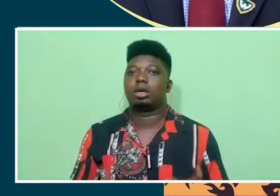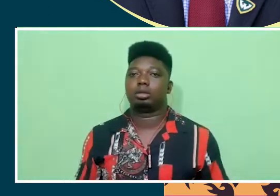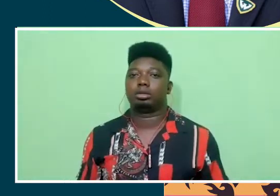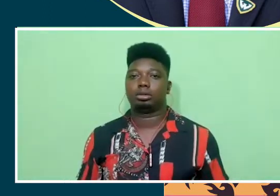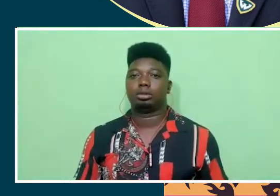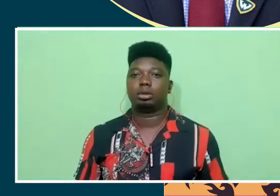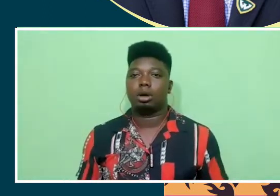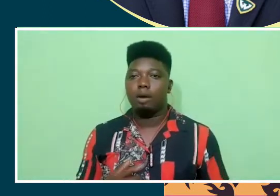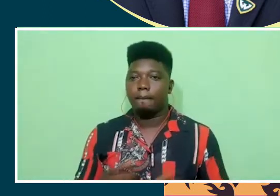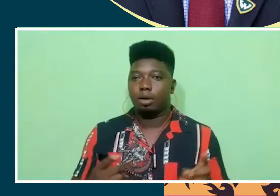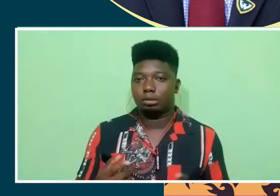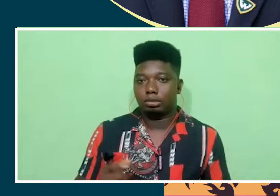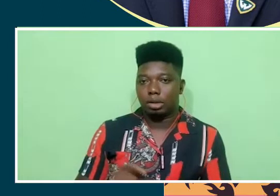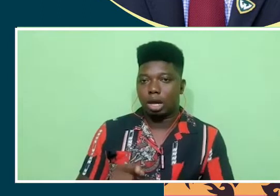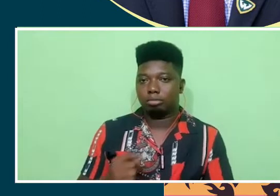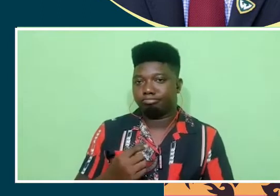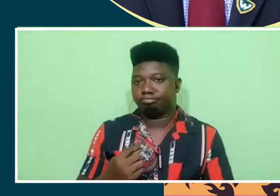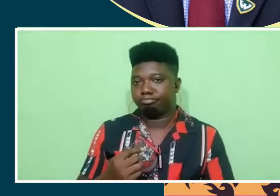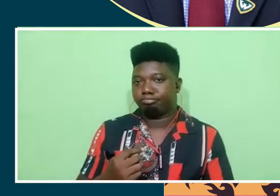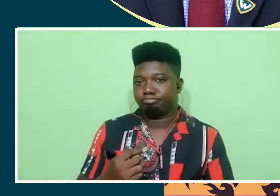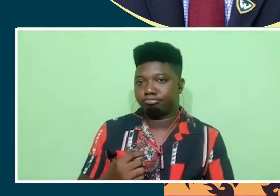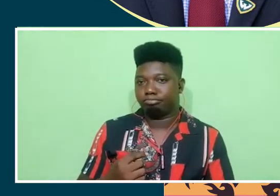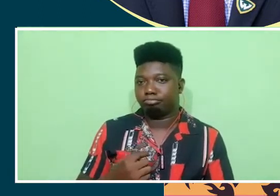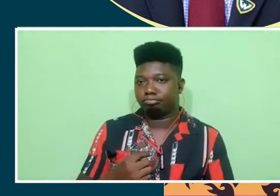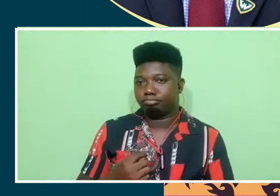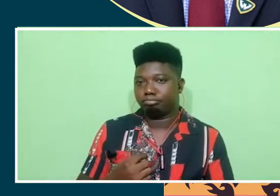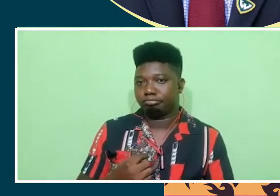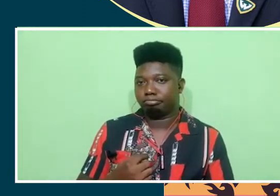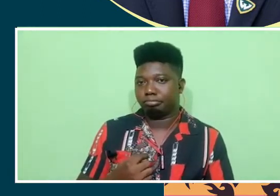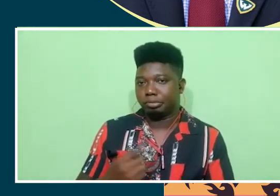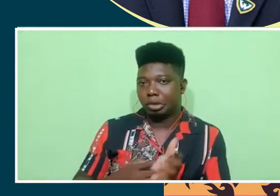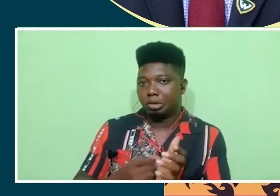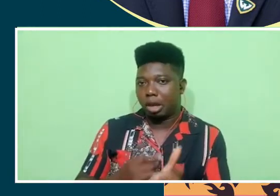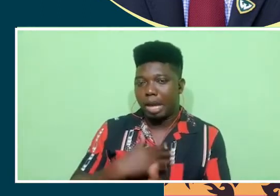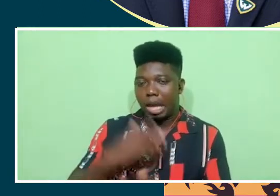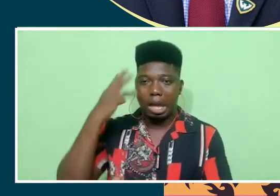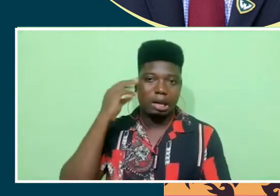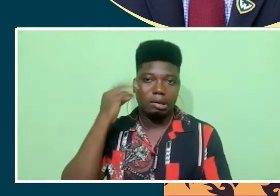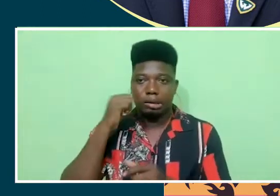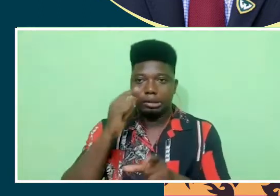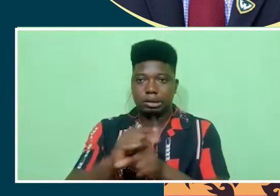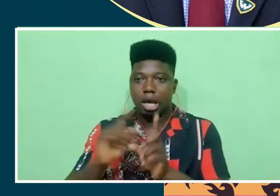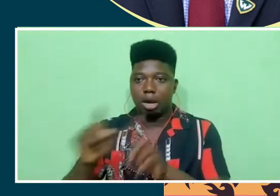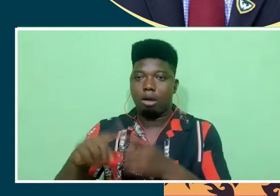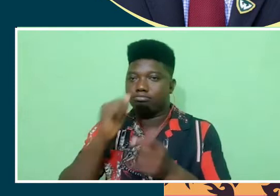myself, sometimes I look at my experience and my sister sometimes when she went to a private school, I was going to a government school.